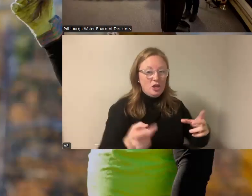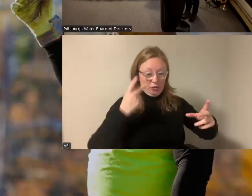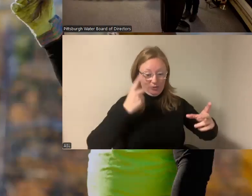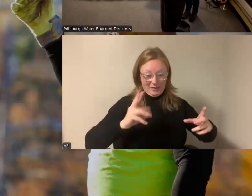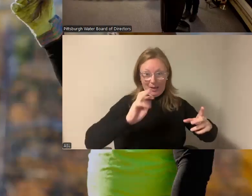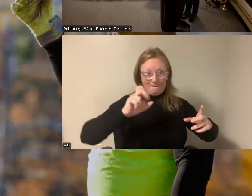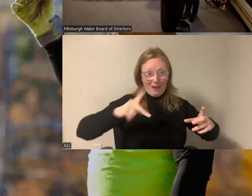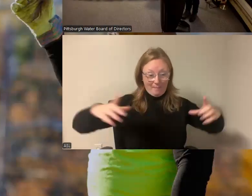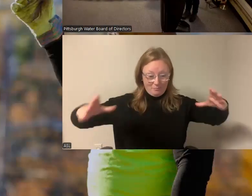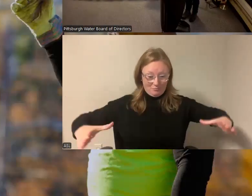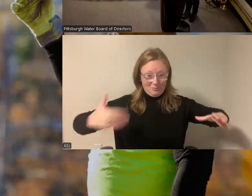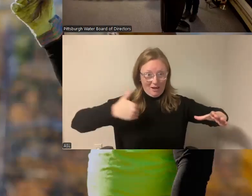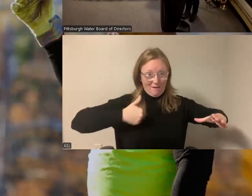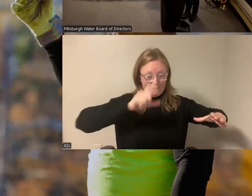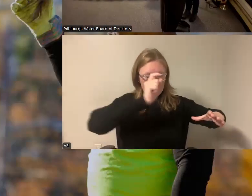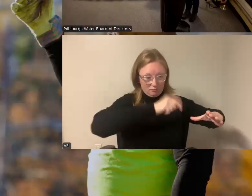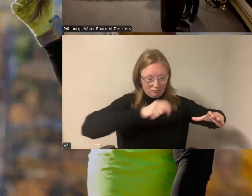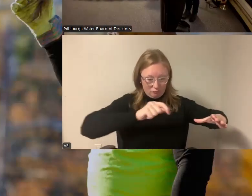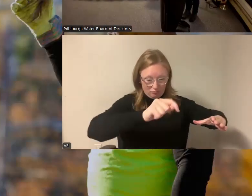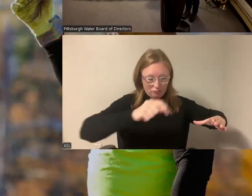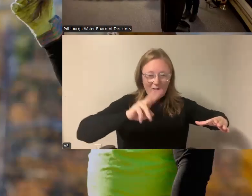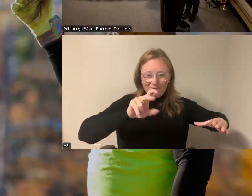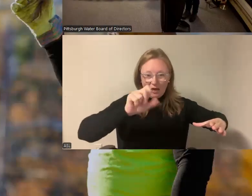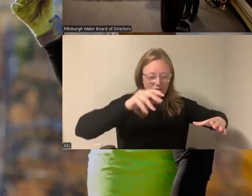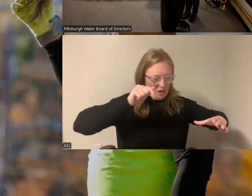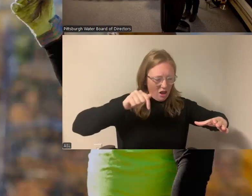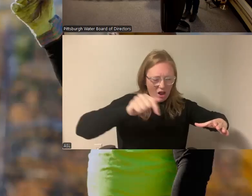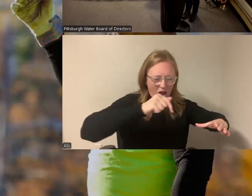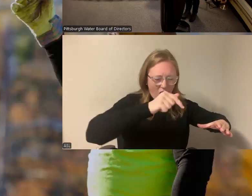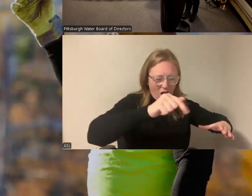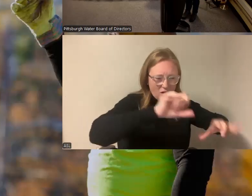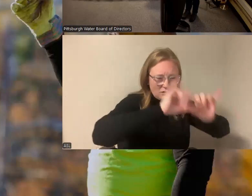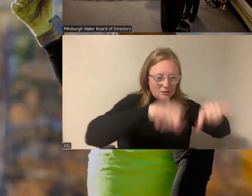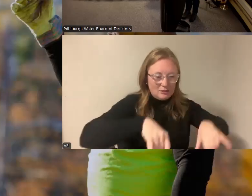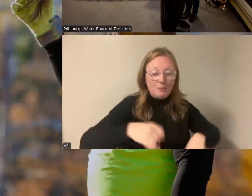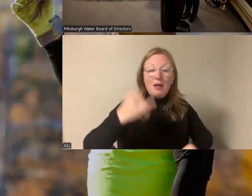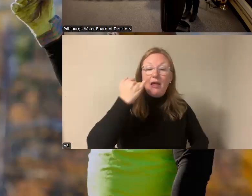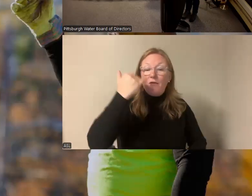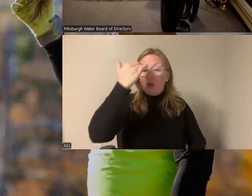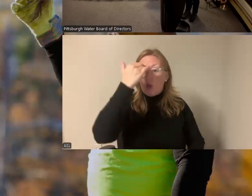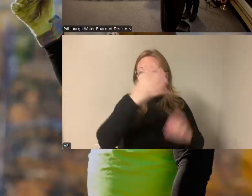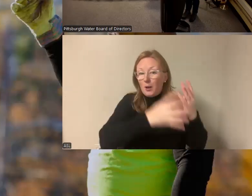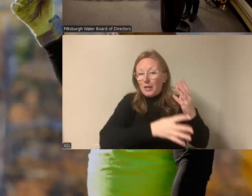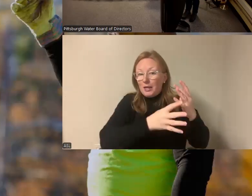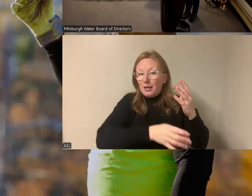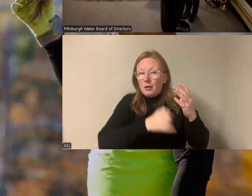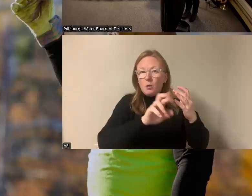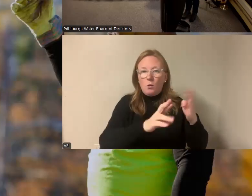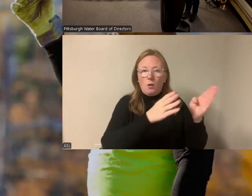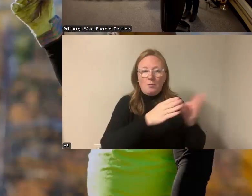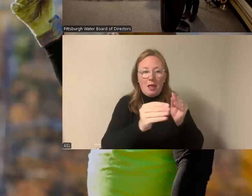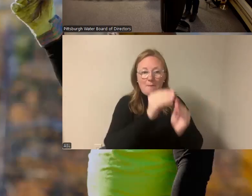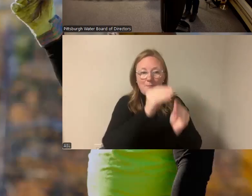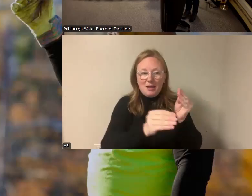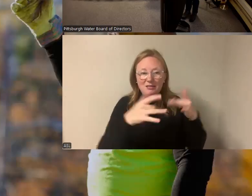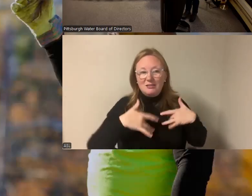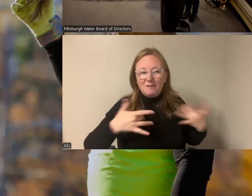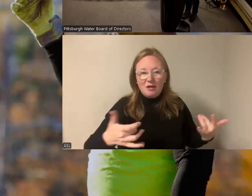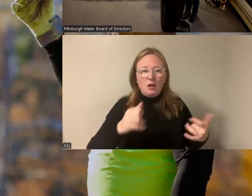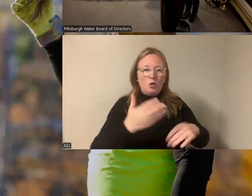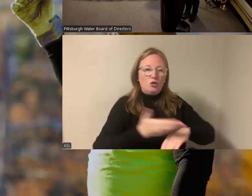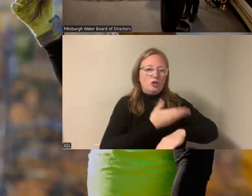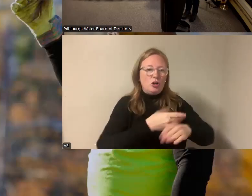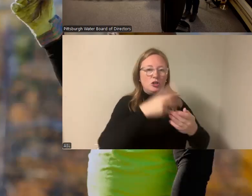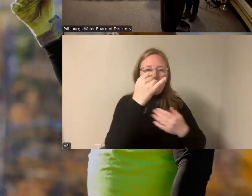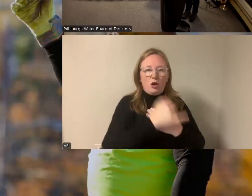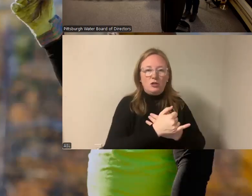maps that we have valves located throughout our system. So if we know there's either maybe a leak or a planned maintenance event or a construction project